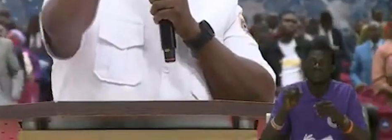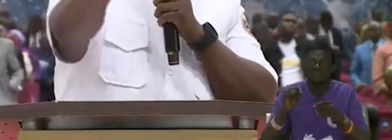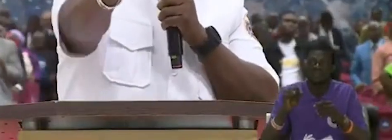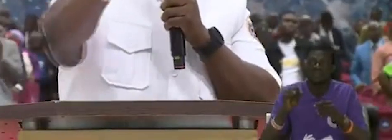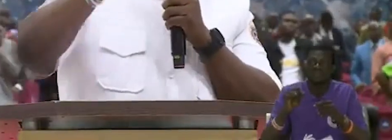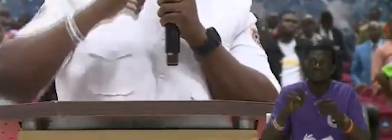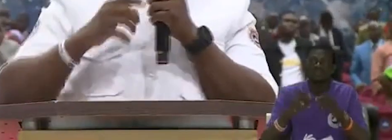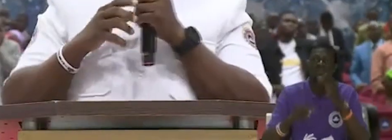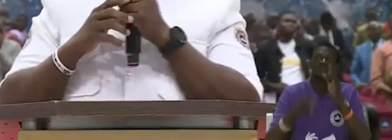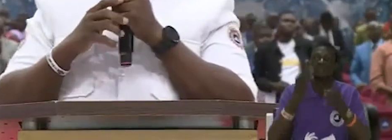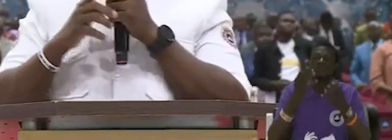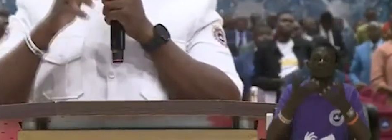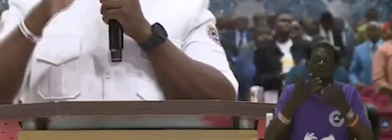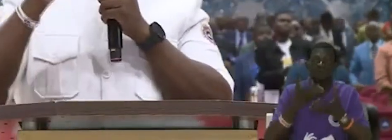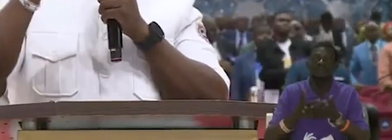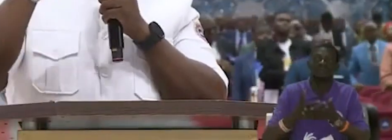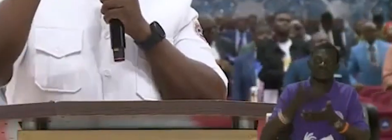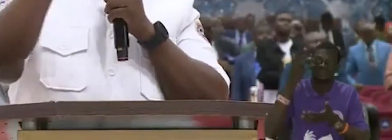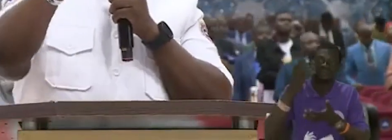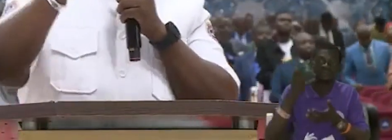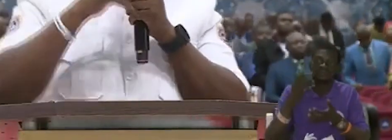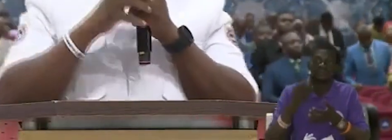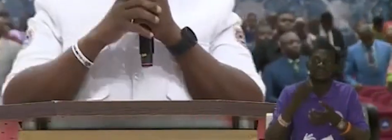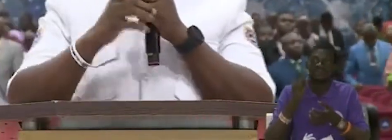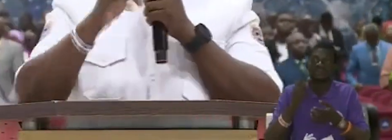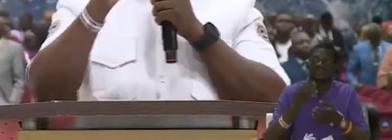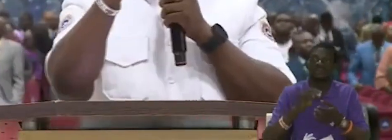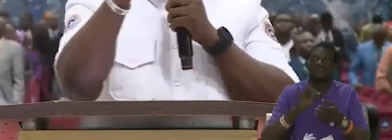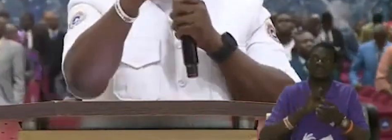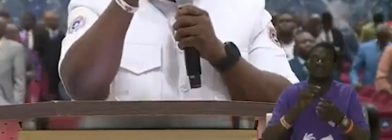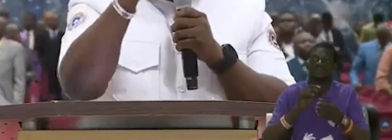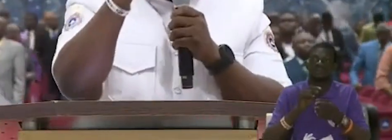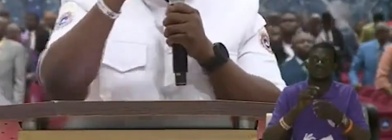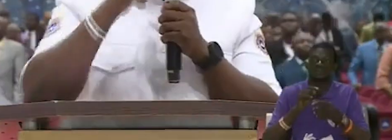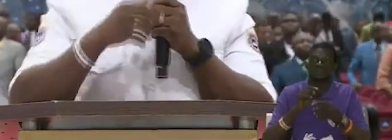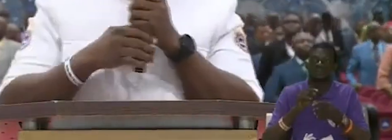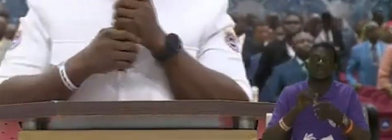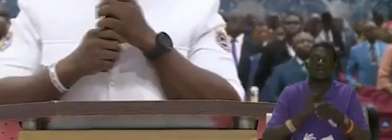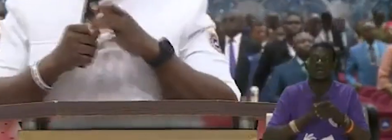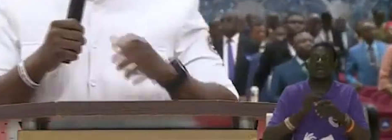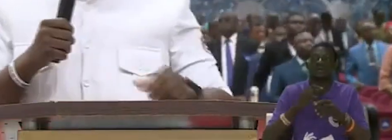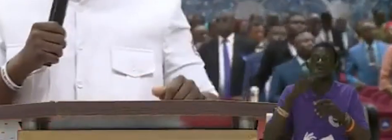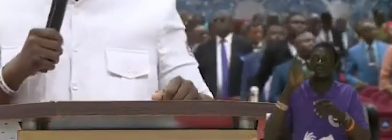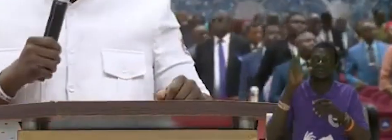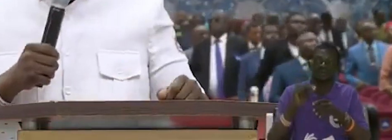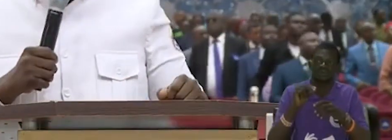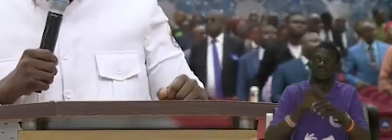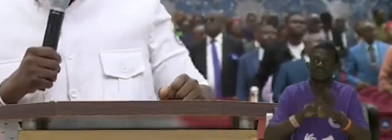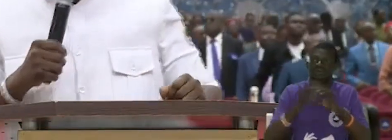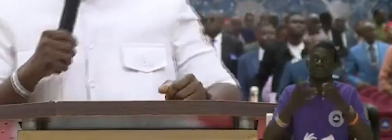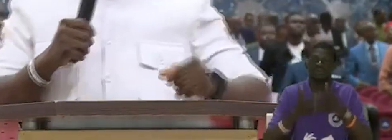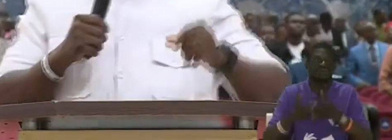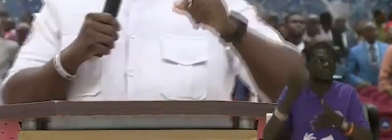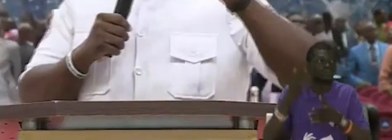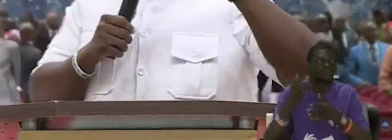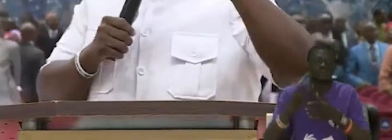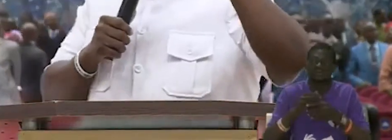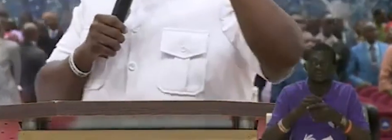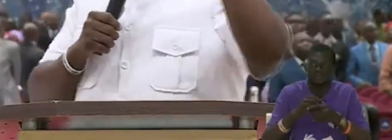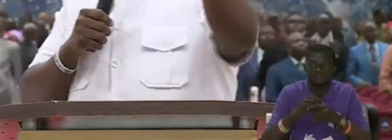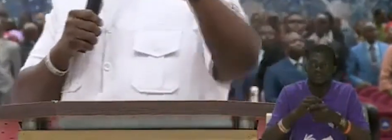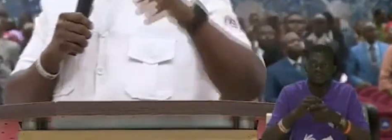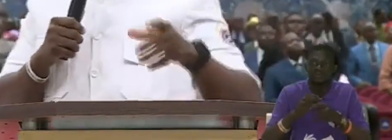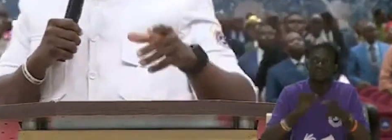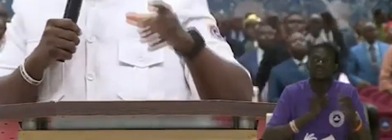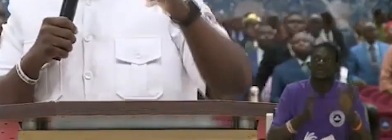if you want riches, you will say, I want riches, but I would advise you to say, no, I don't want riches. If